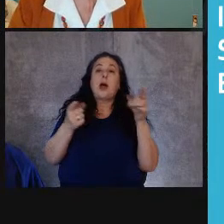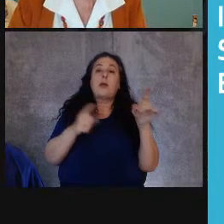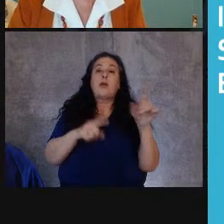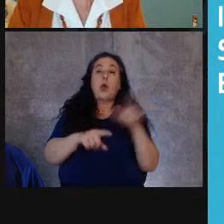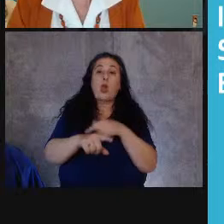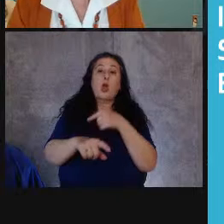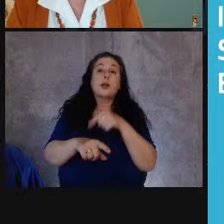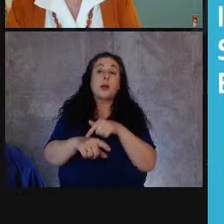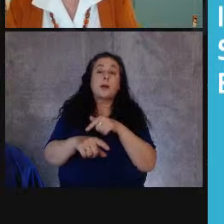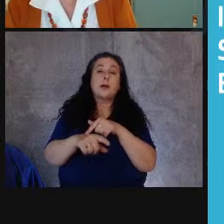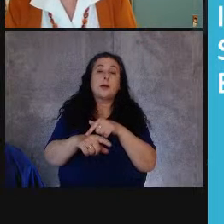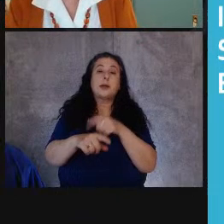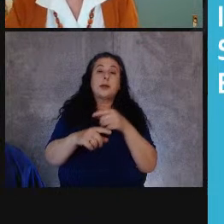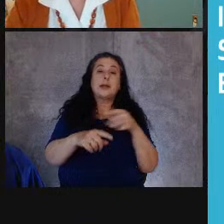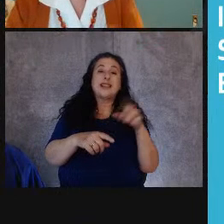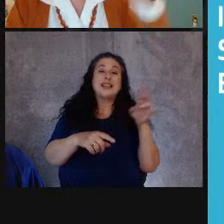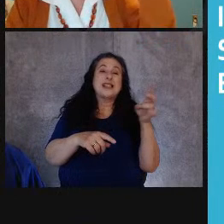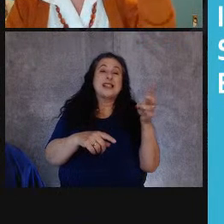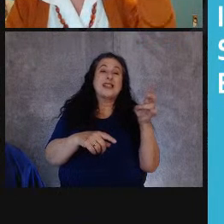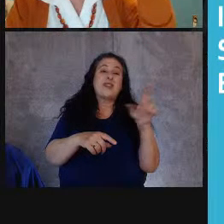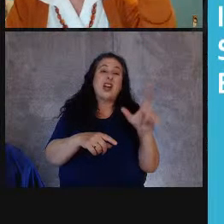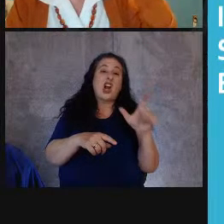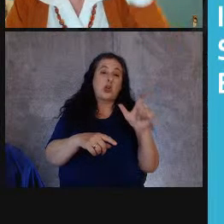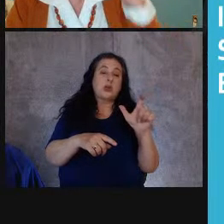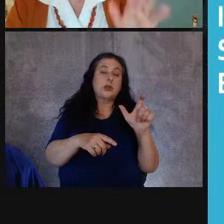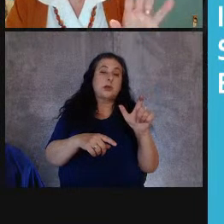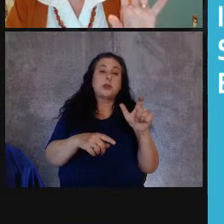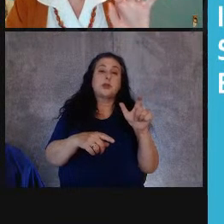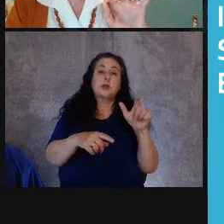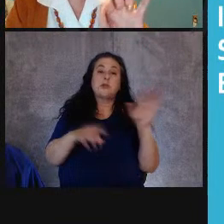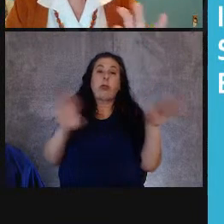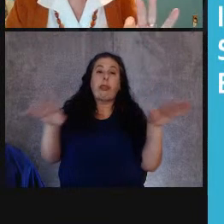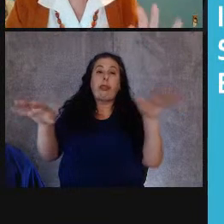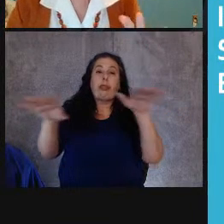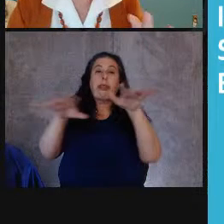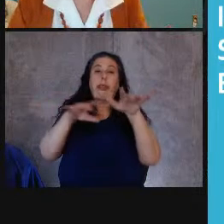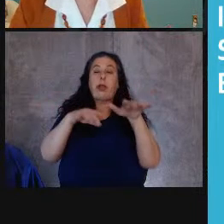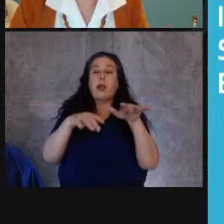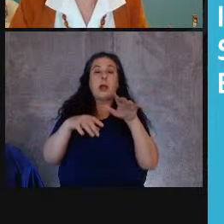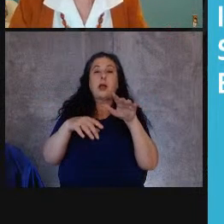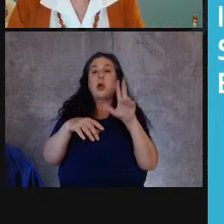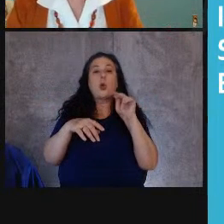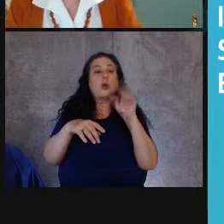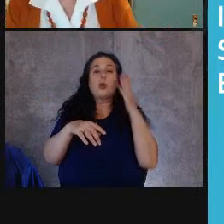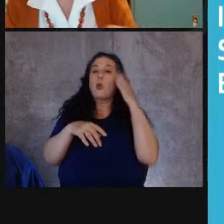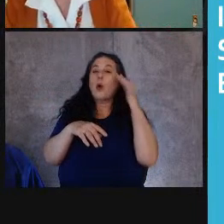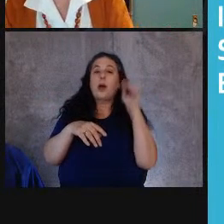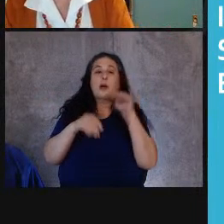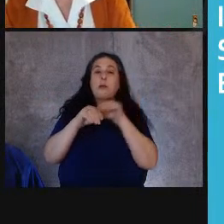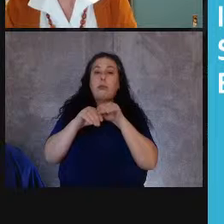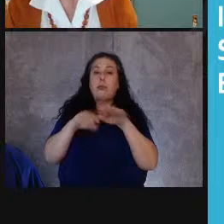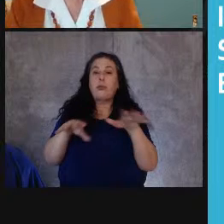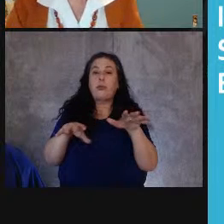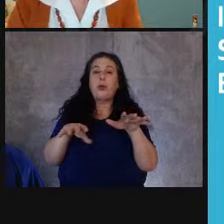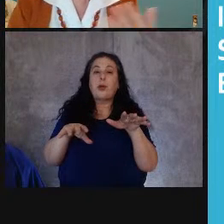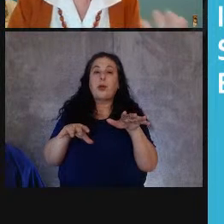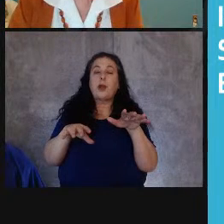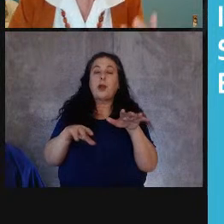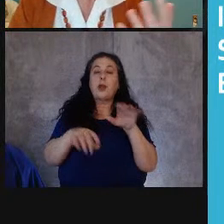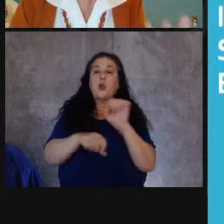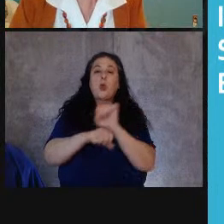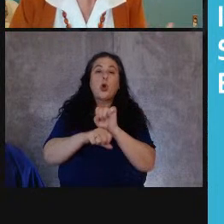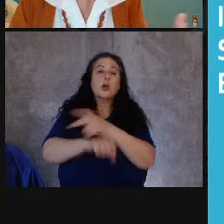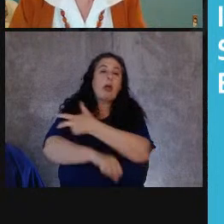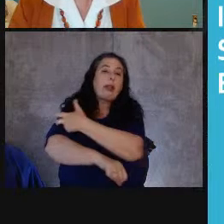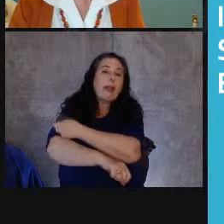the 1700s. It was around. No one was quite sure why it worked, but they knew it did work. And